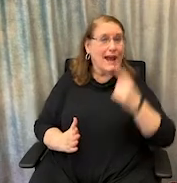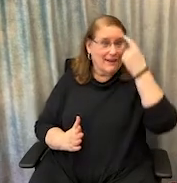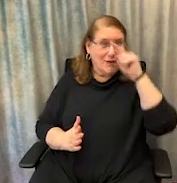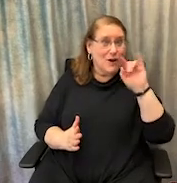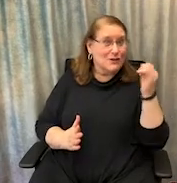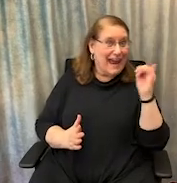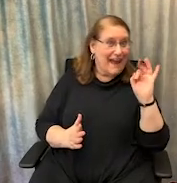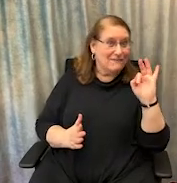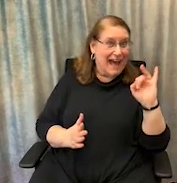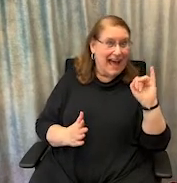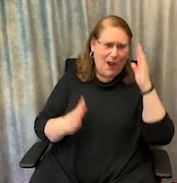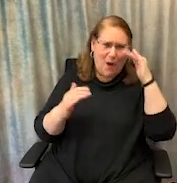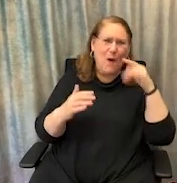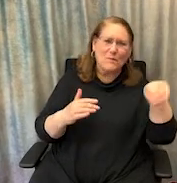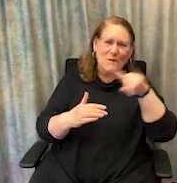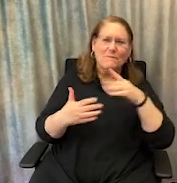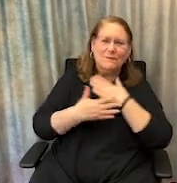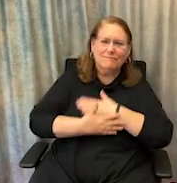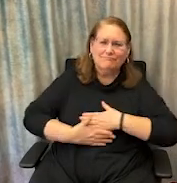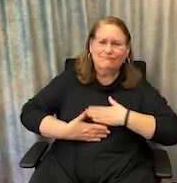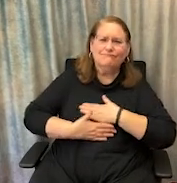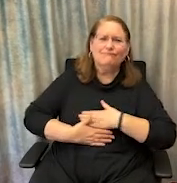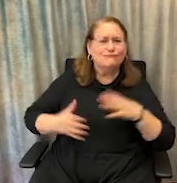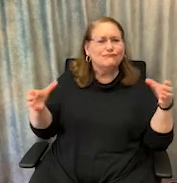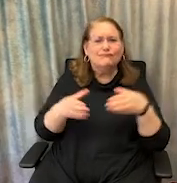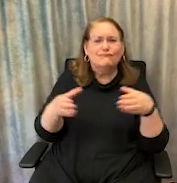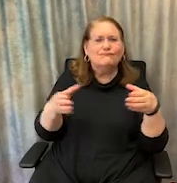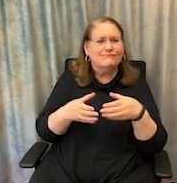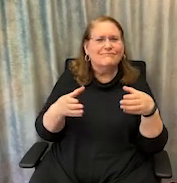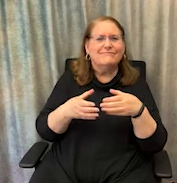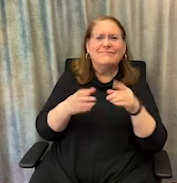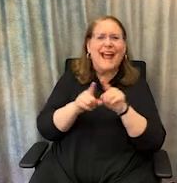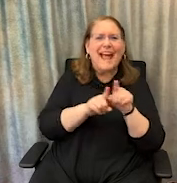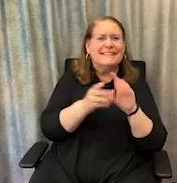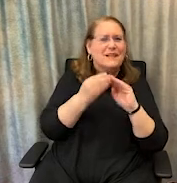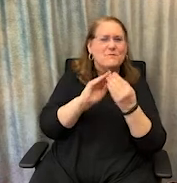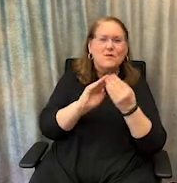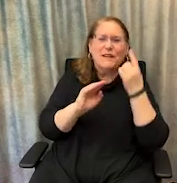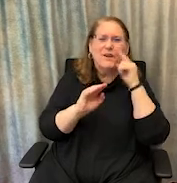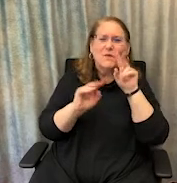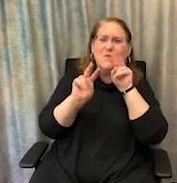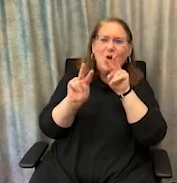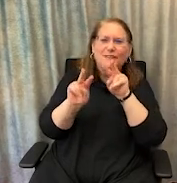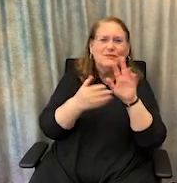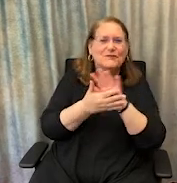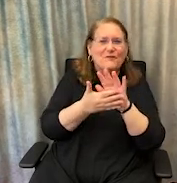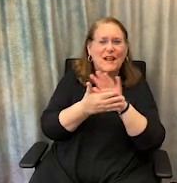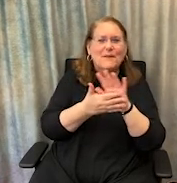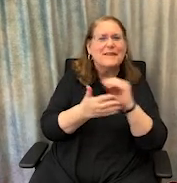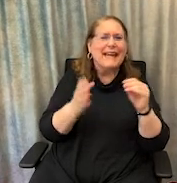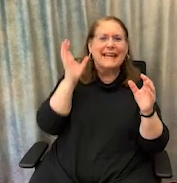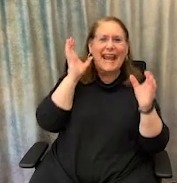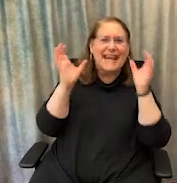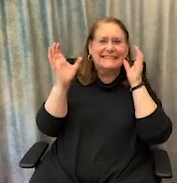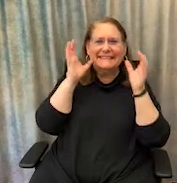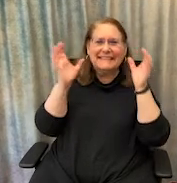hope you've been enjoying getting together as a community to watch films and